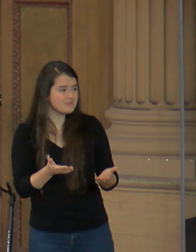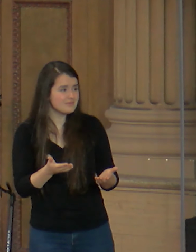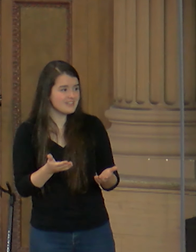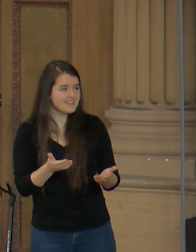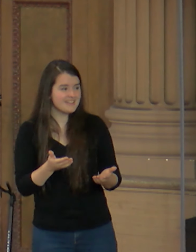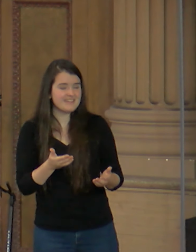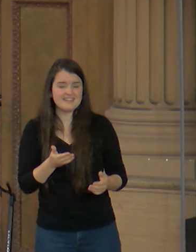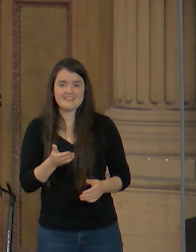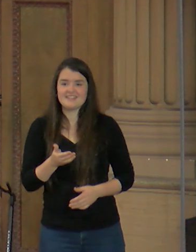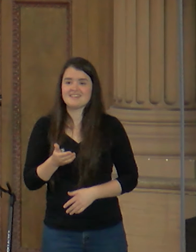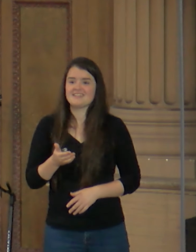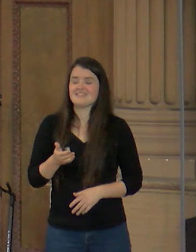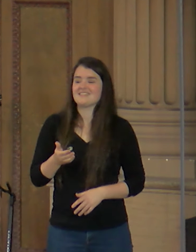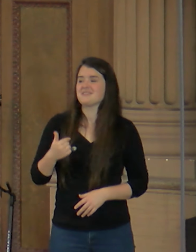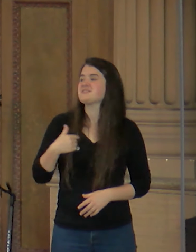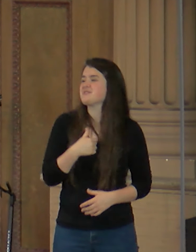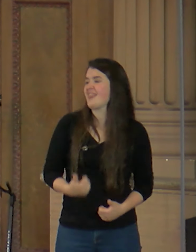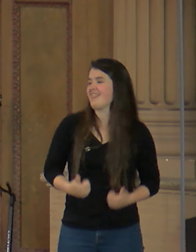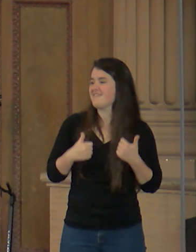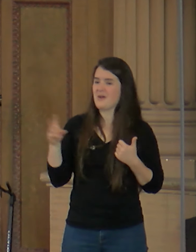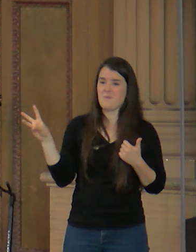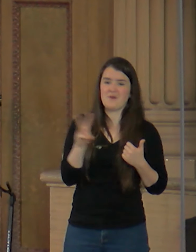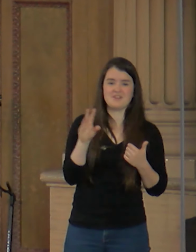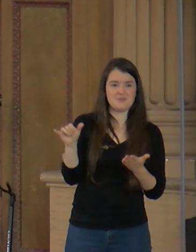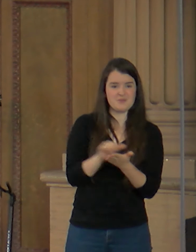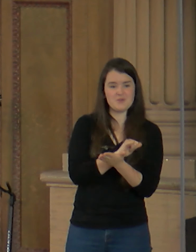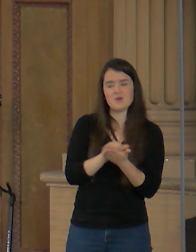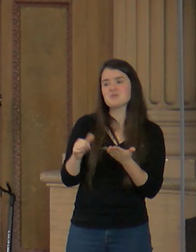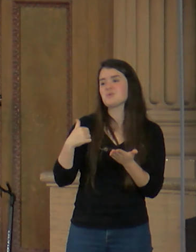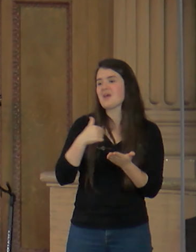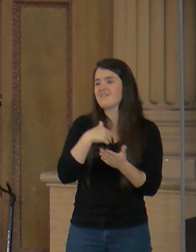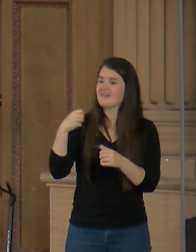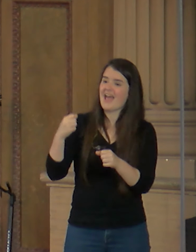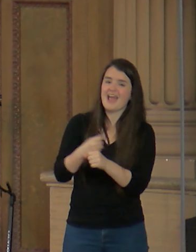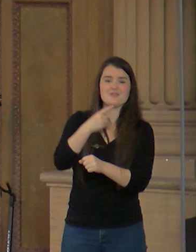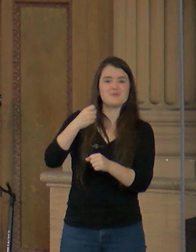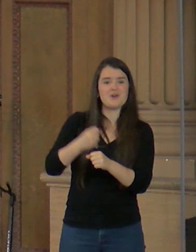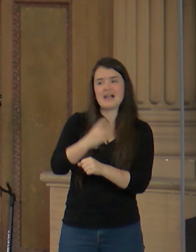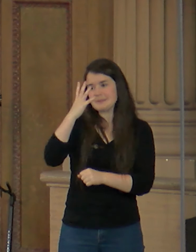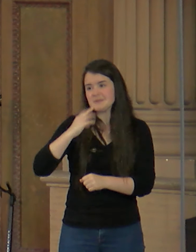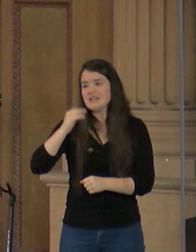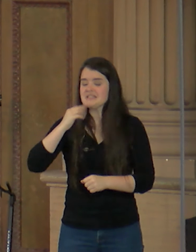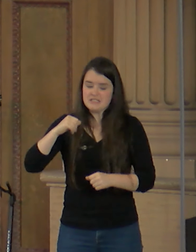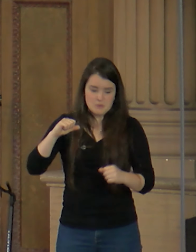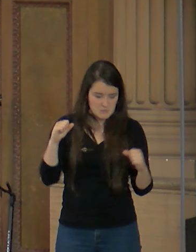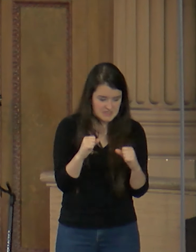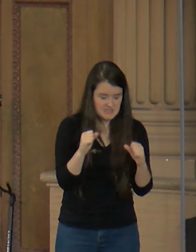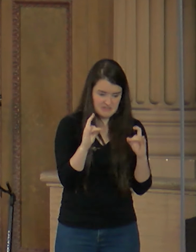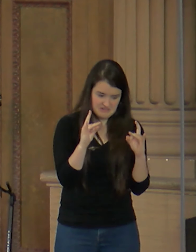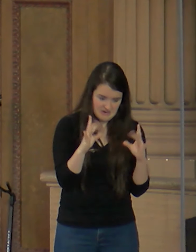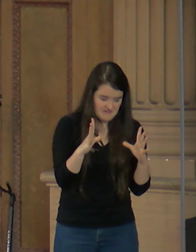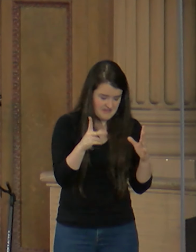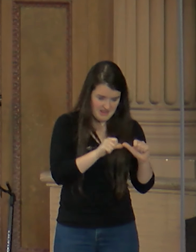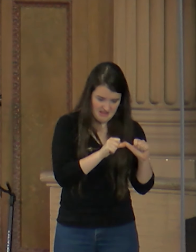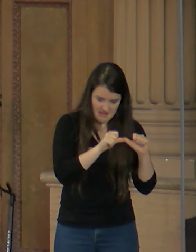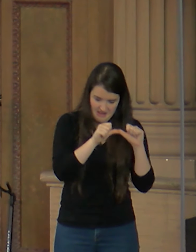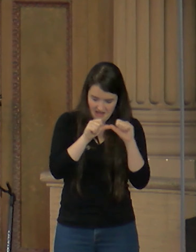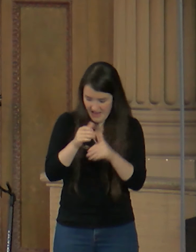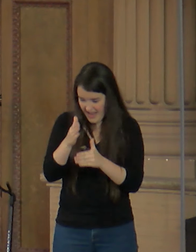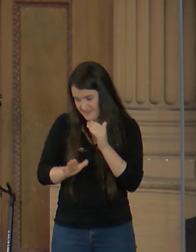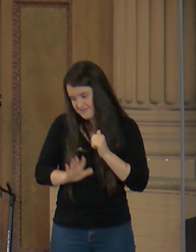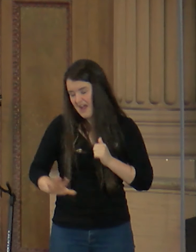I mean, we're Western New Yorkers, so we have the regular annual rhythm of enduring long, hard winters that usually end around Memorial Day. And